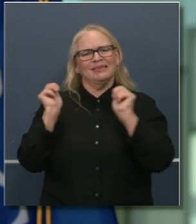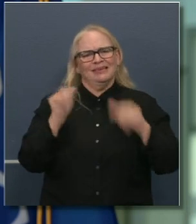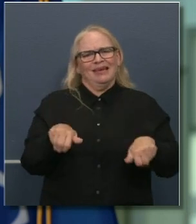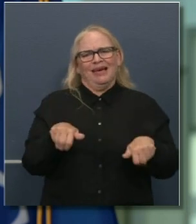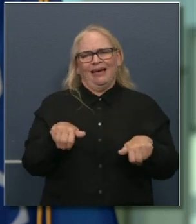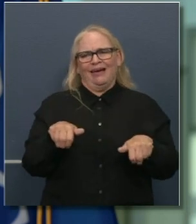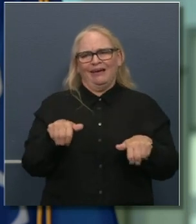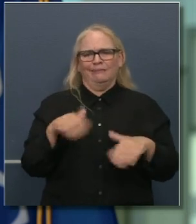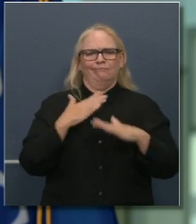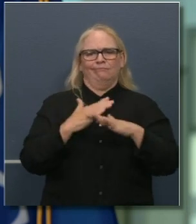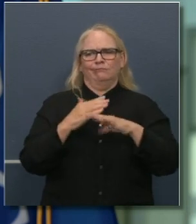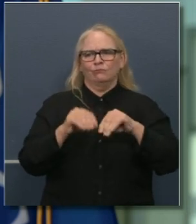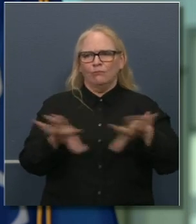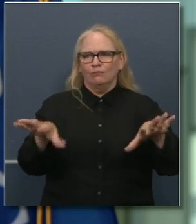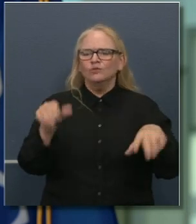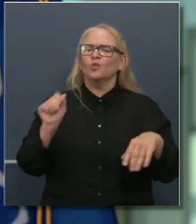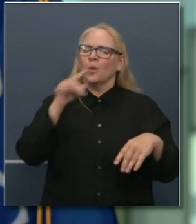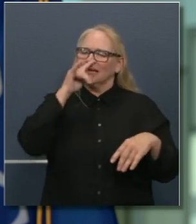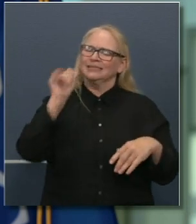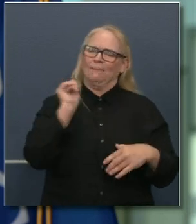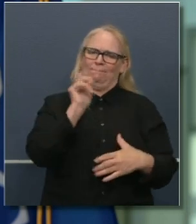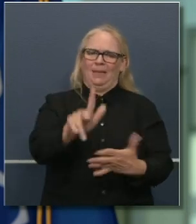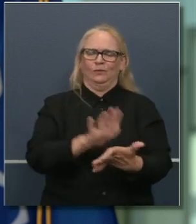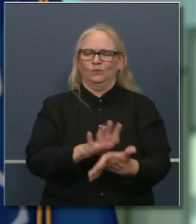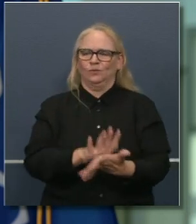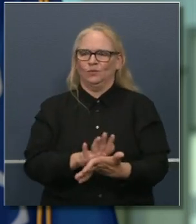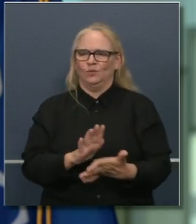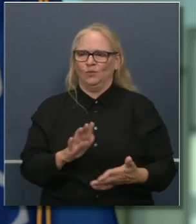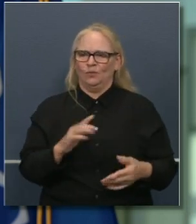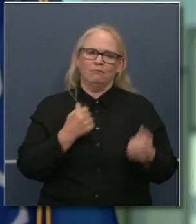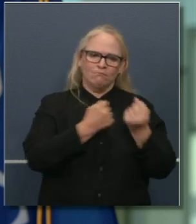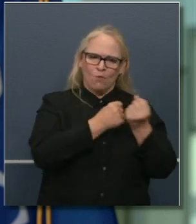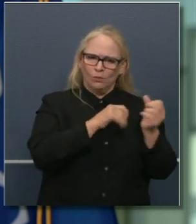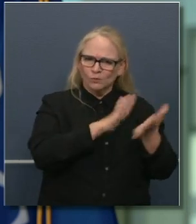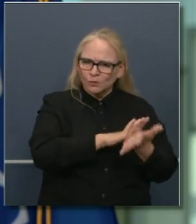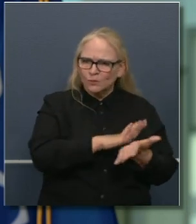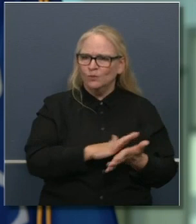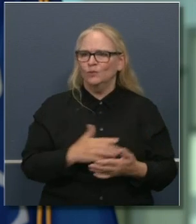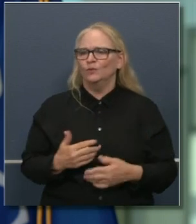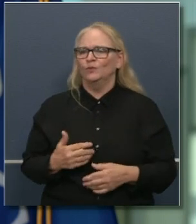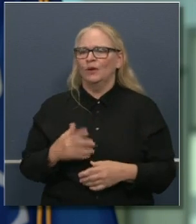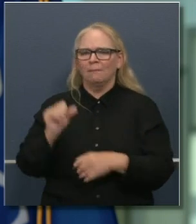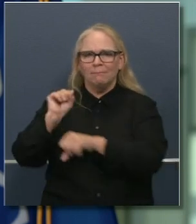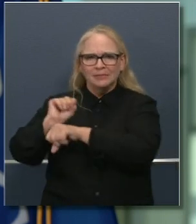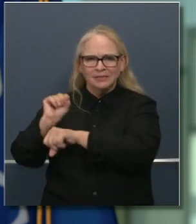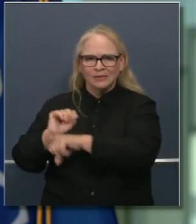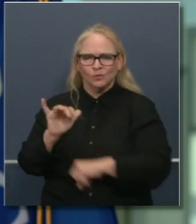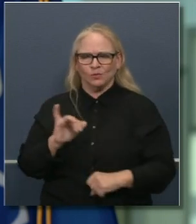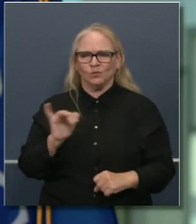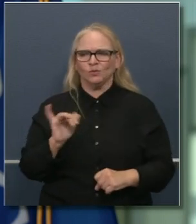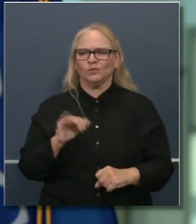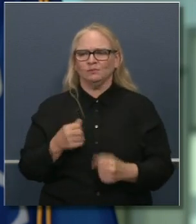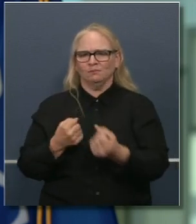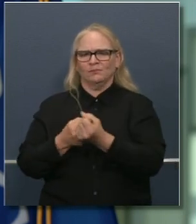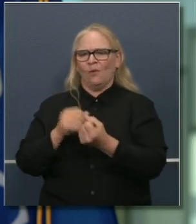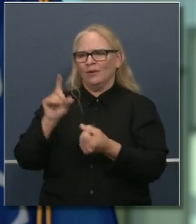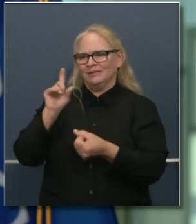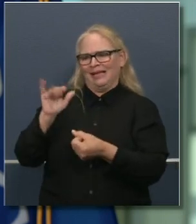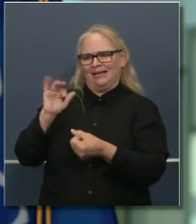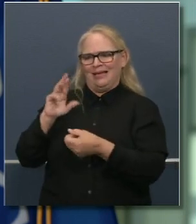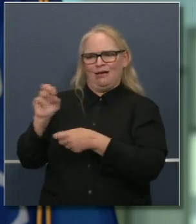small businesses, to help support our caregivers, and to help support our parents that, trust me, I